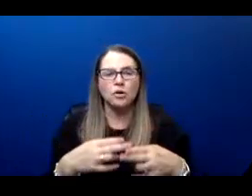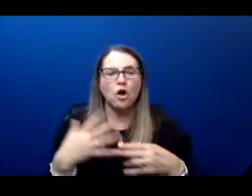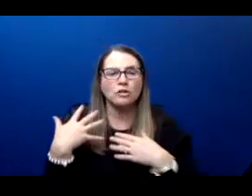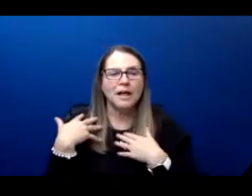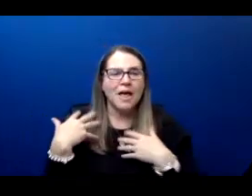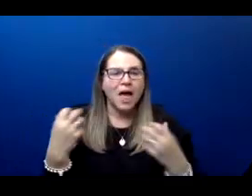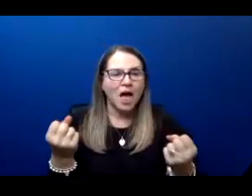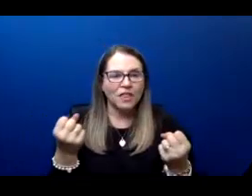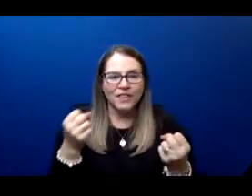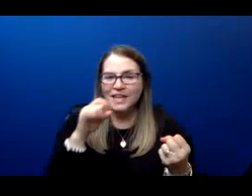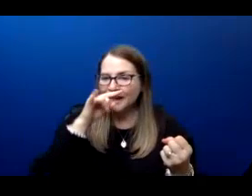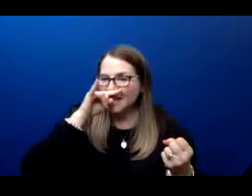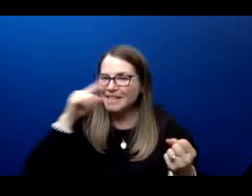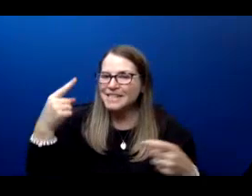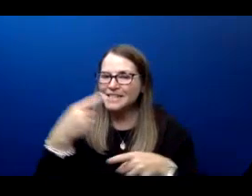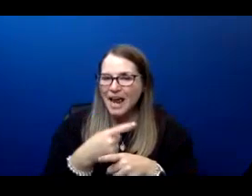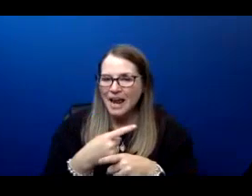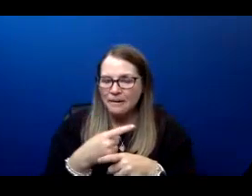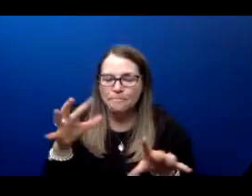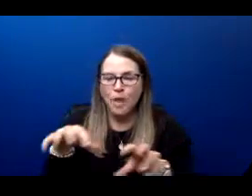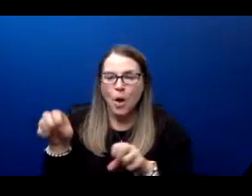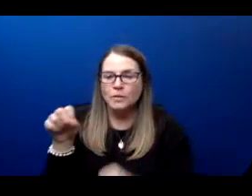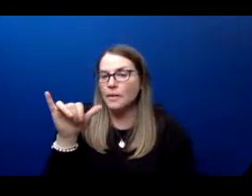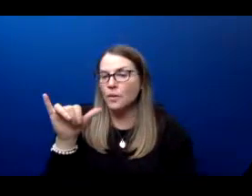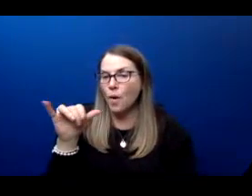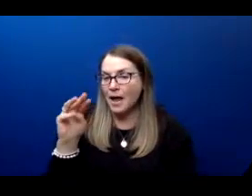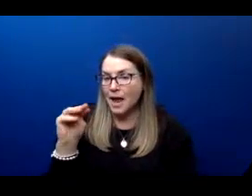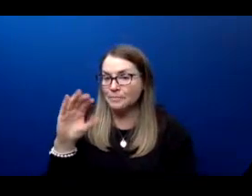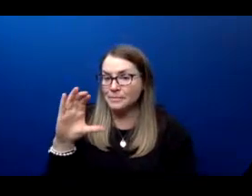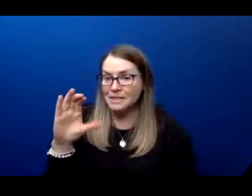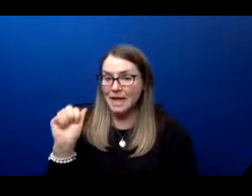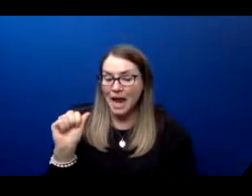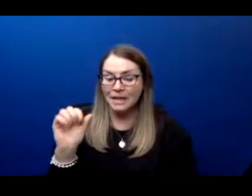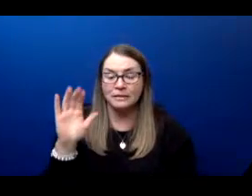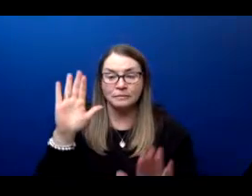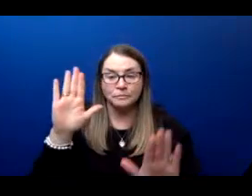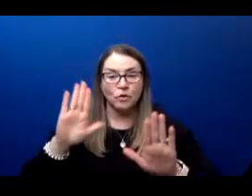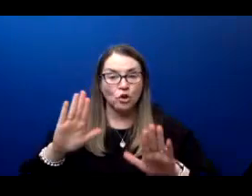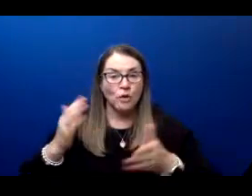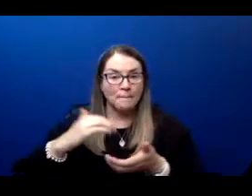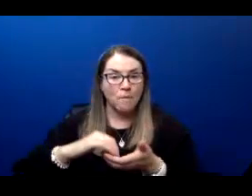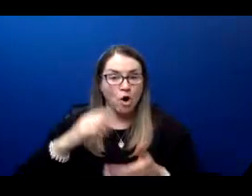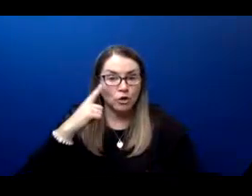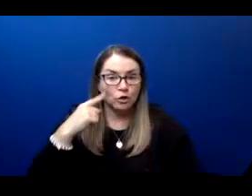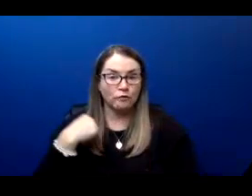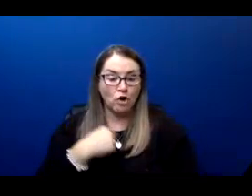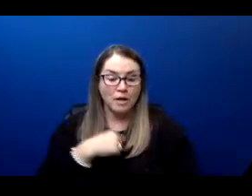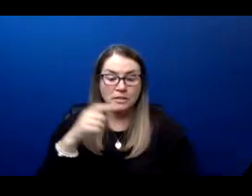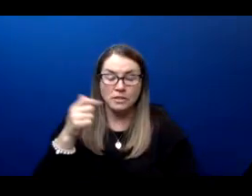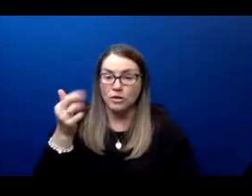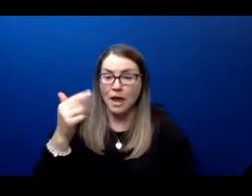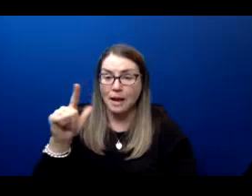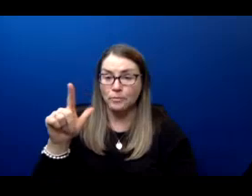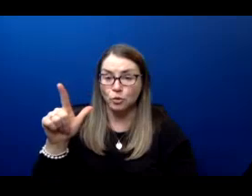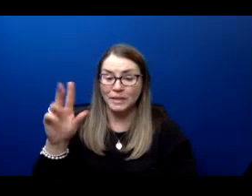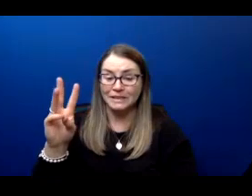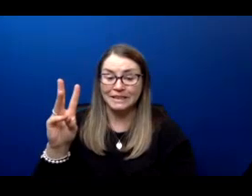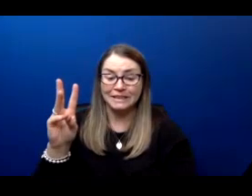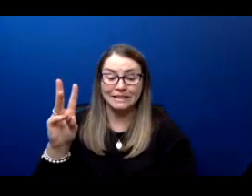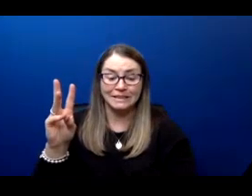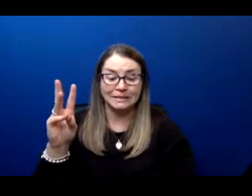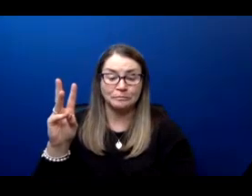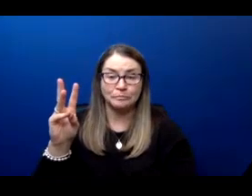Kids Day. And it was hosted by the YMCA, who has just become a great partner to us. That was also on April 26th. So thank goodness I